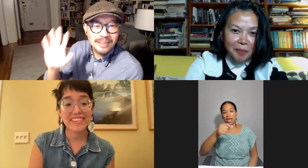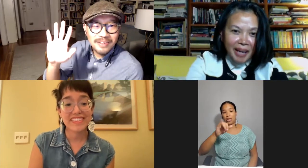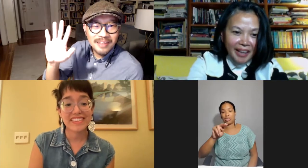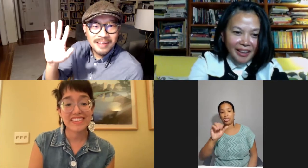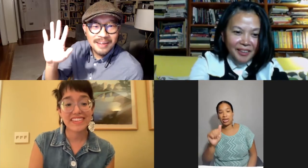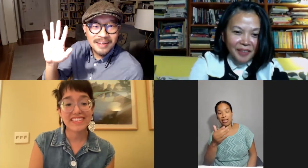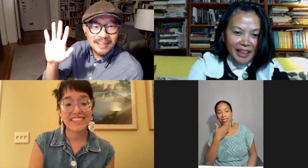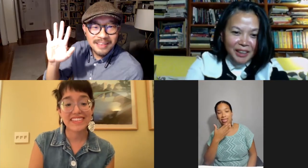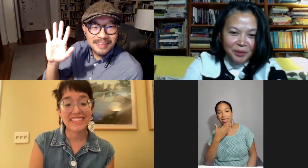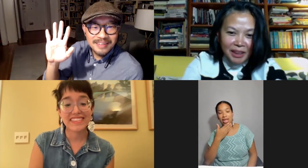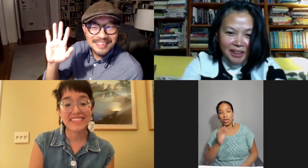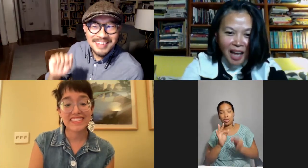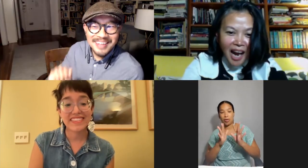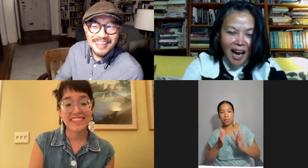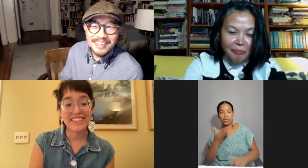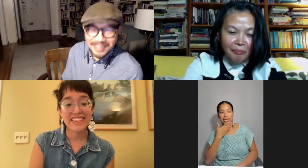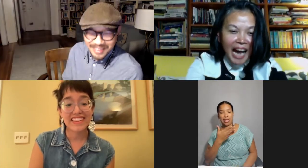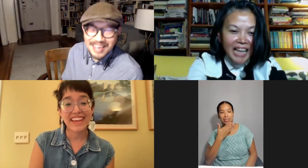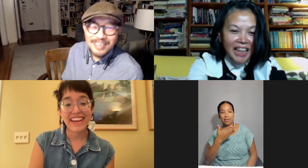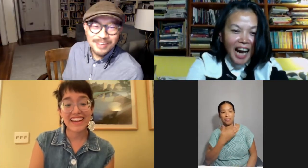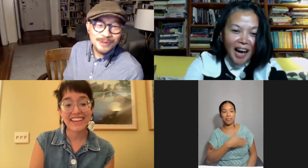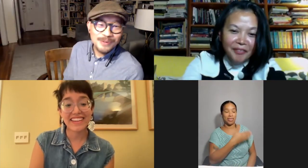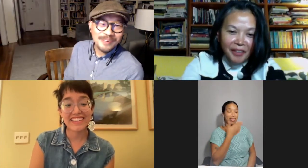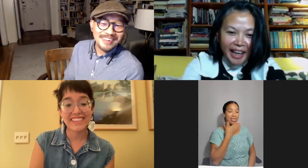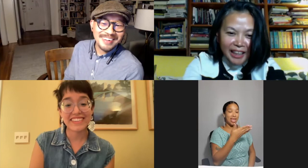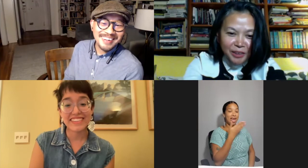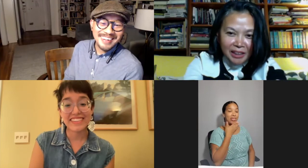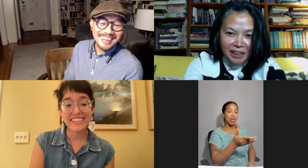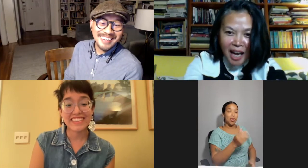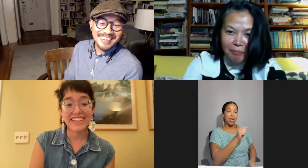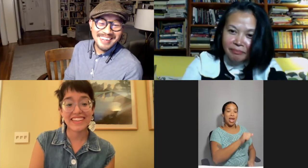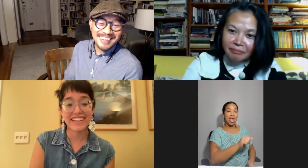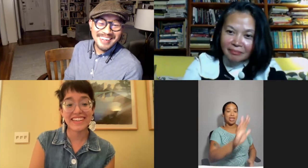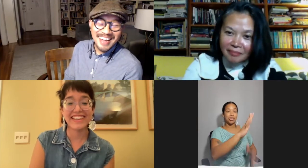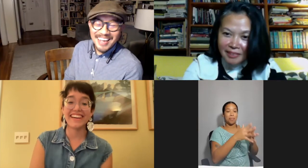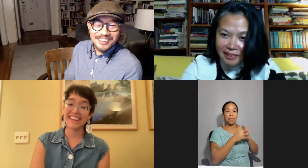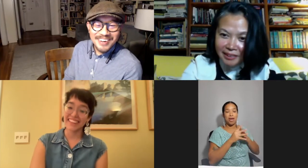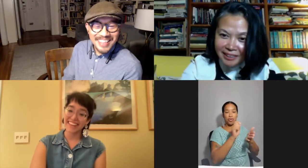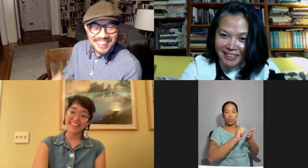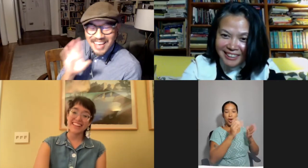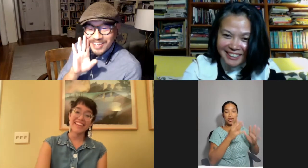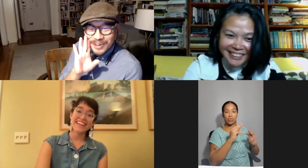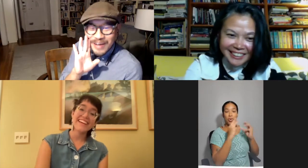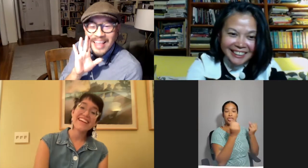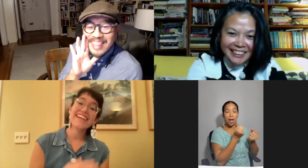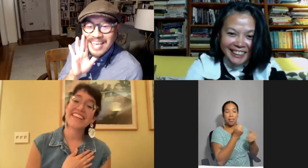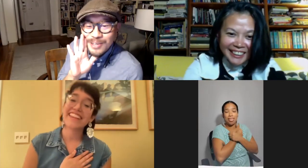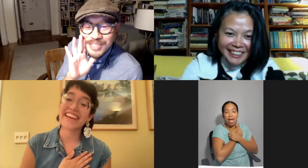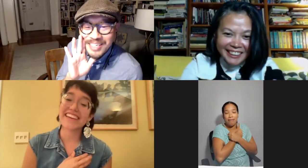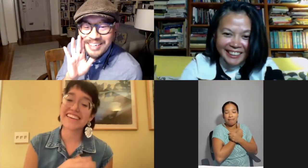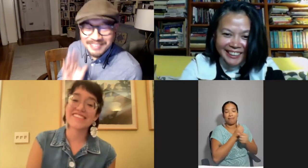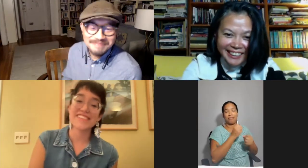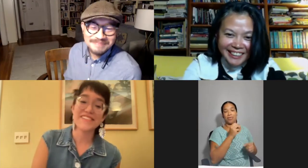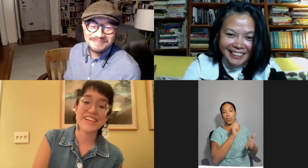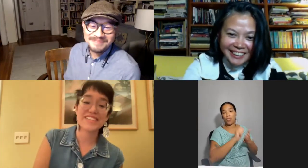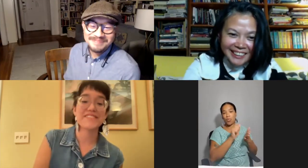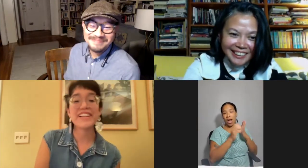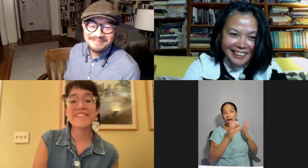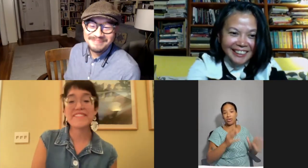Asian American Writers Workshop. I love the Writers Workshop. I agree. Thank you. And thank you, Gina. Thank